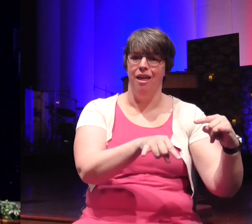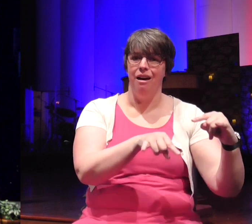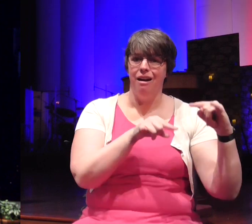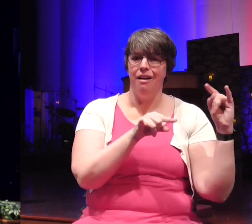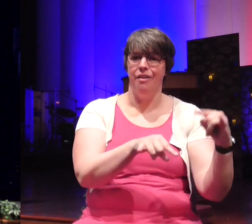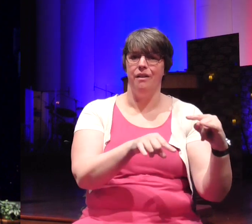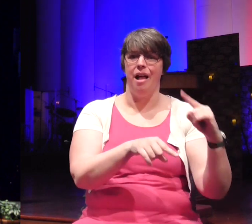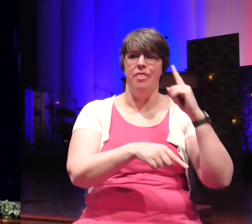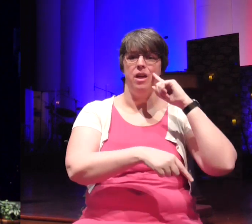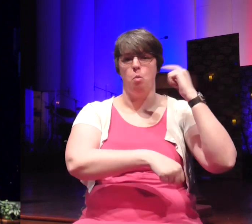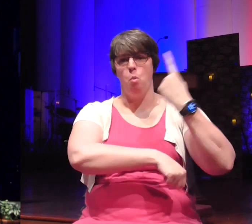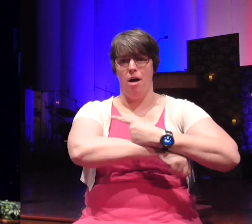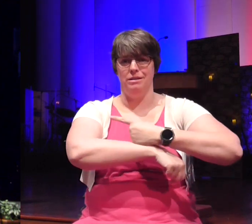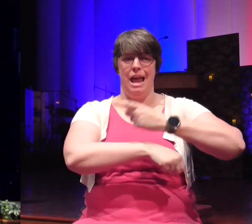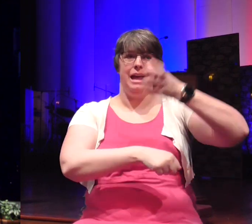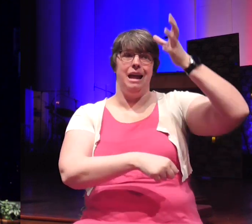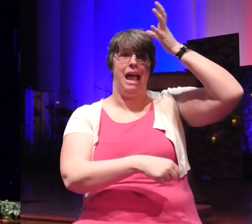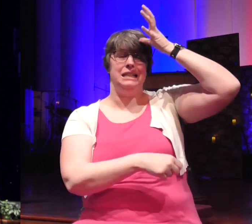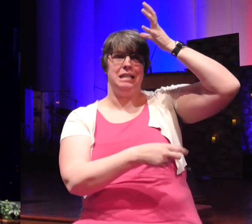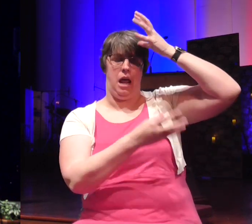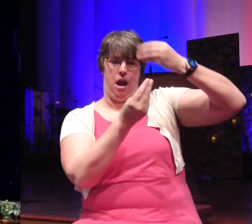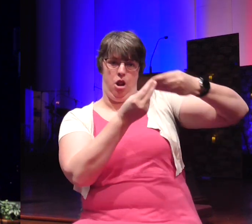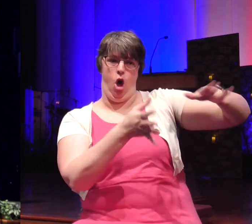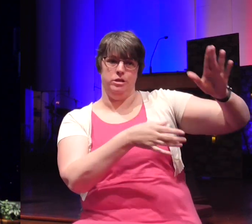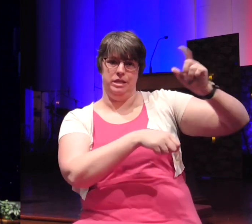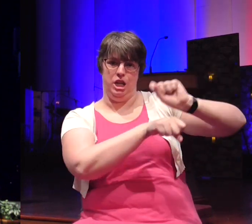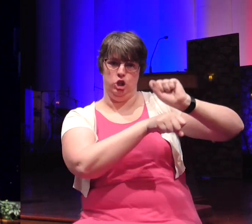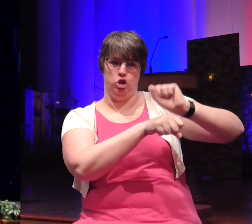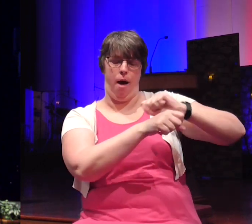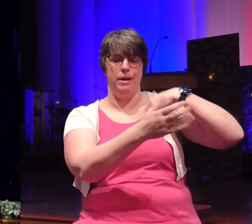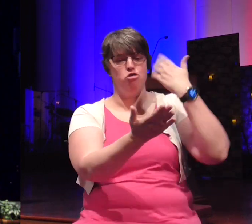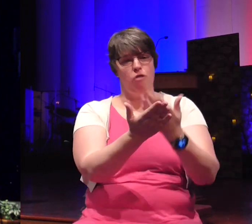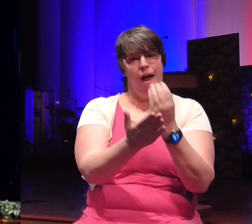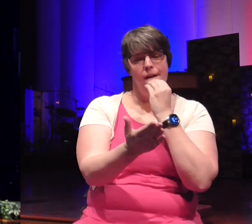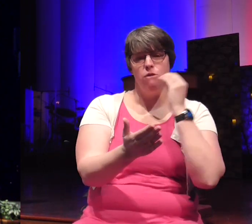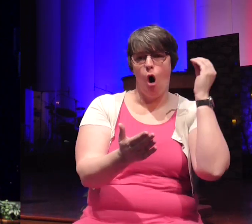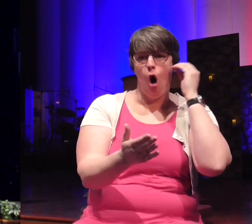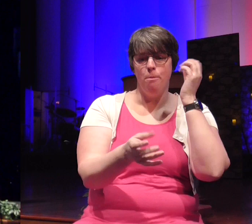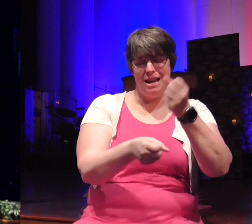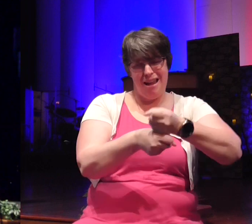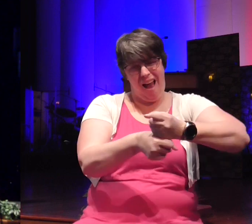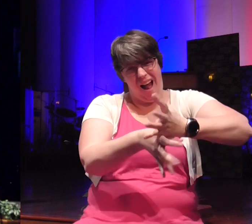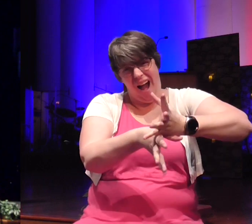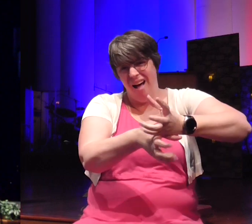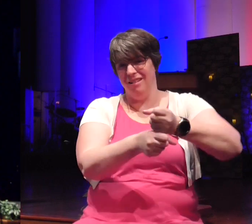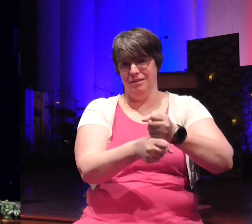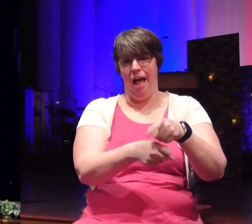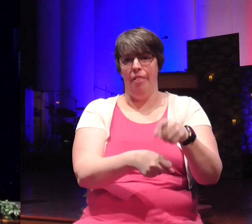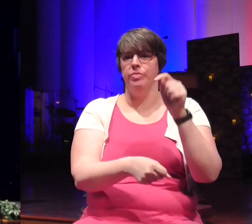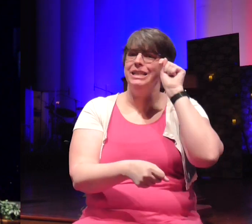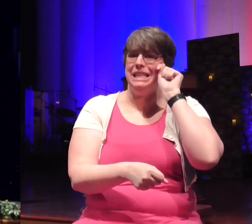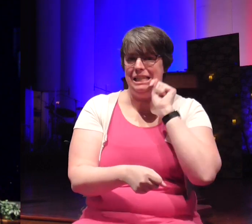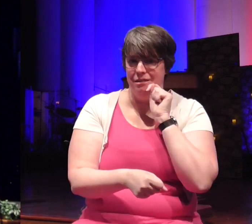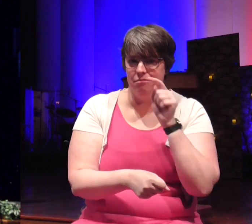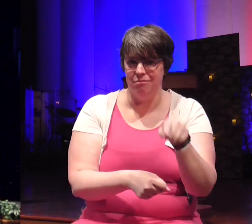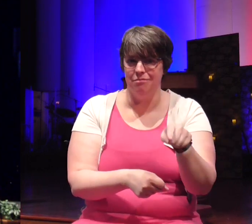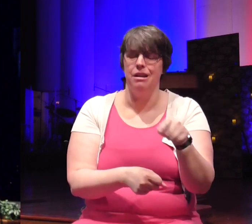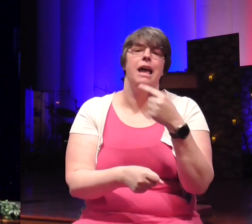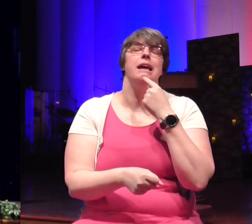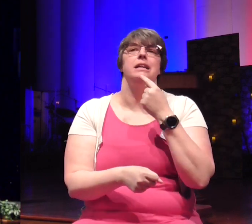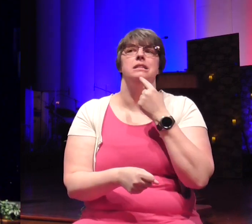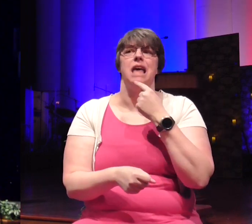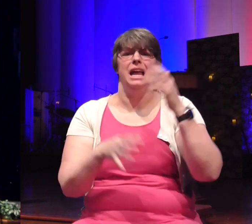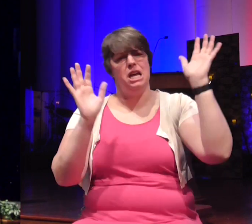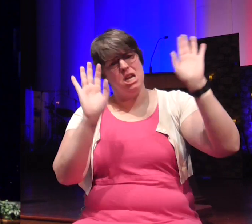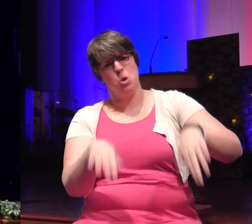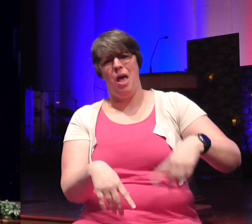his dad came home after losing his job and yelled at this man, saying, quit